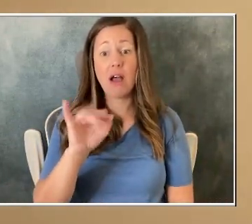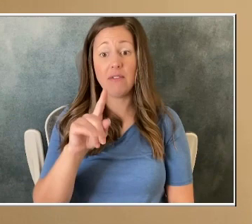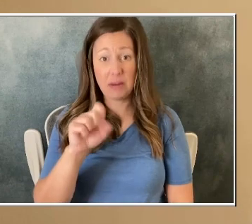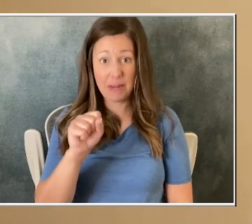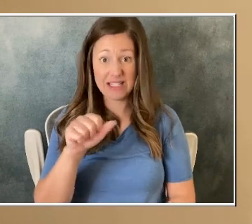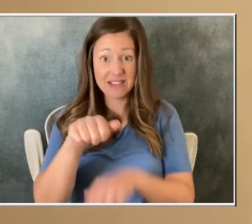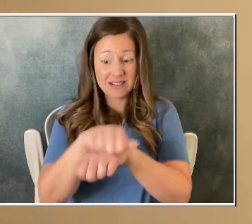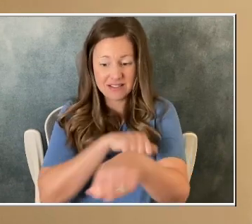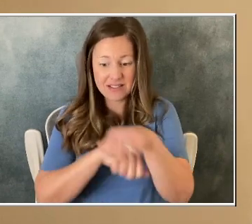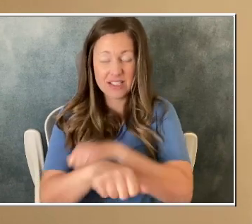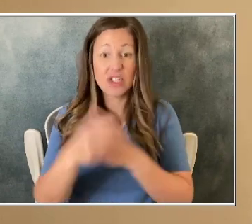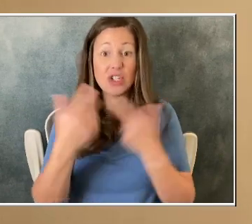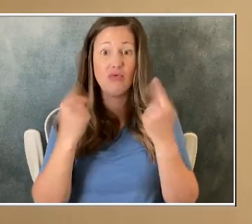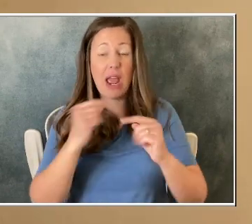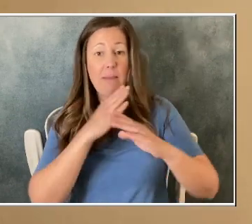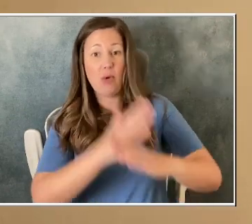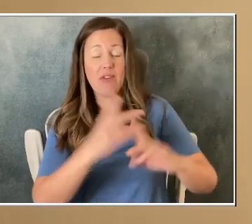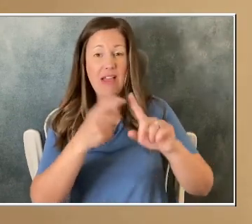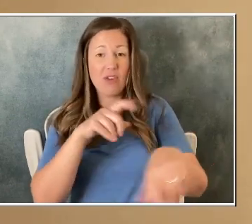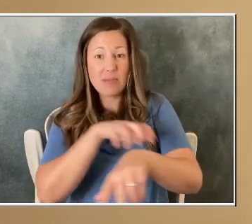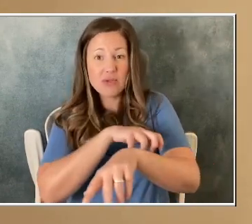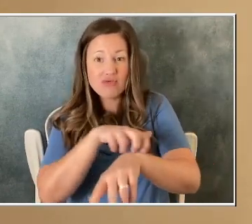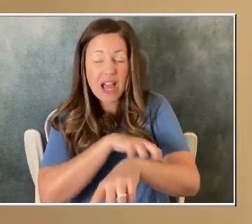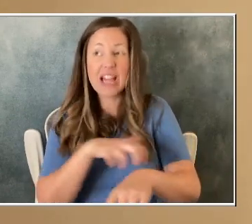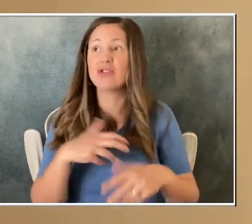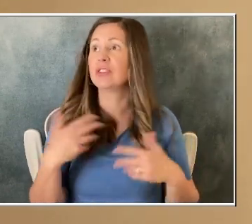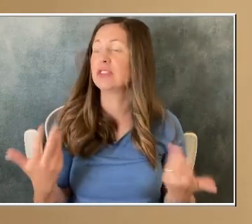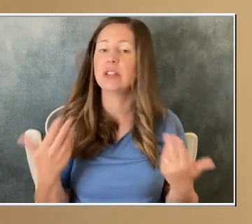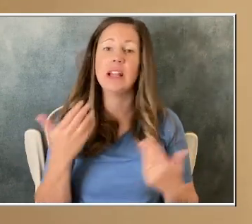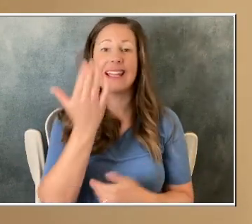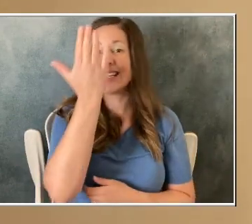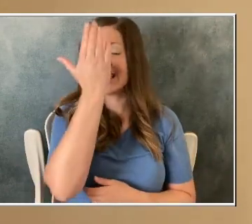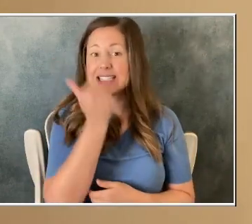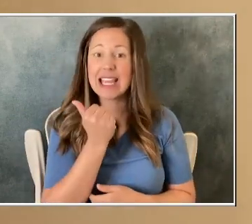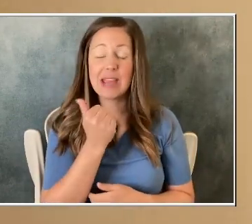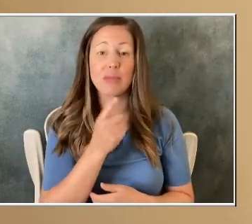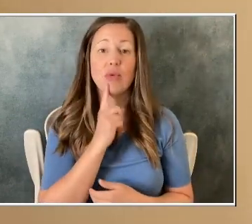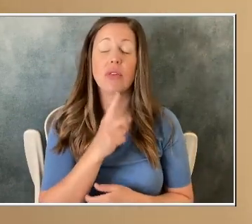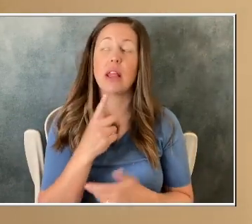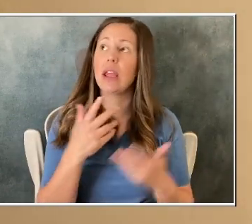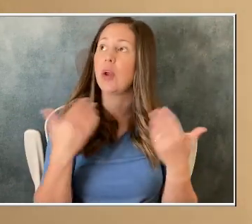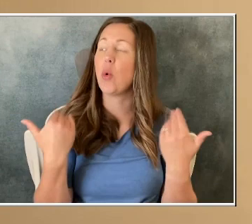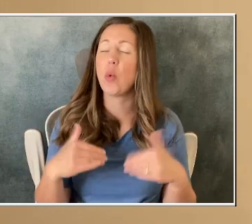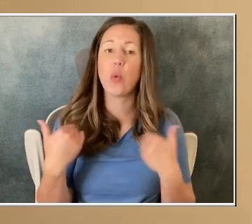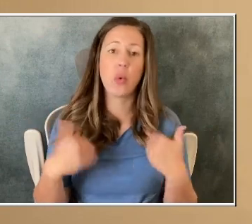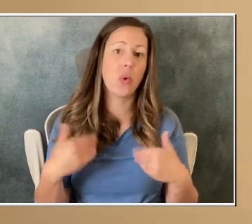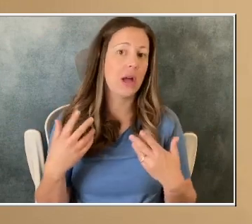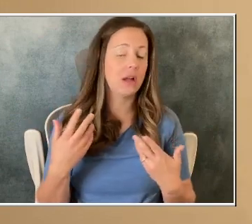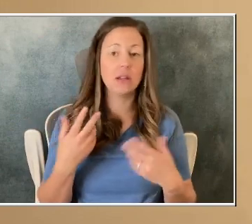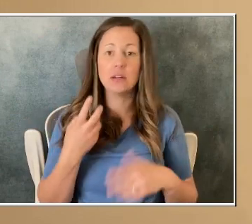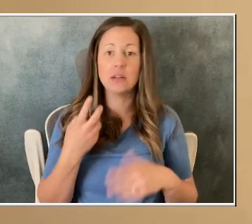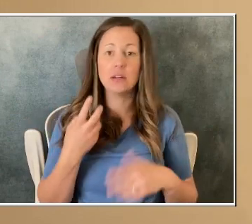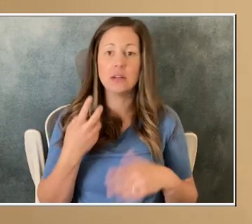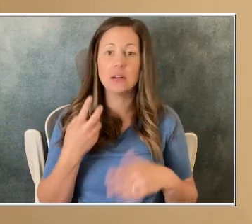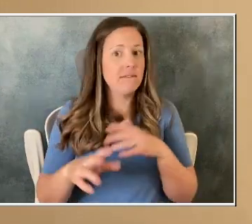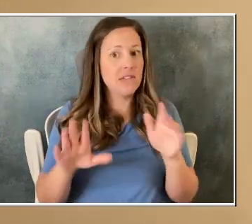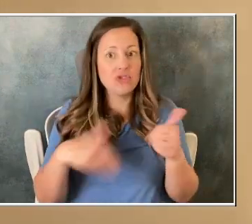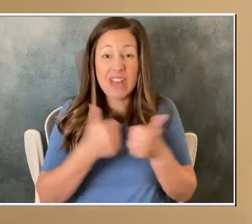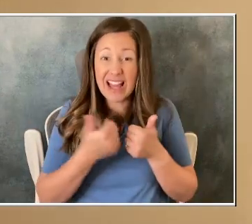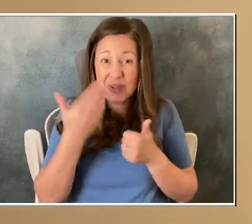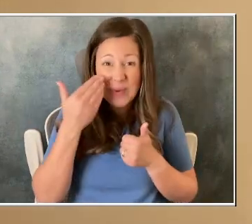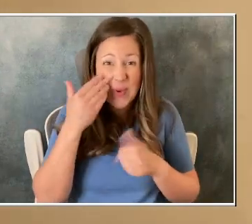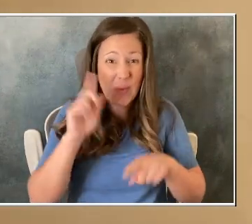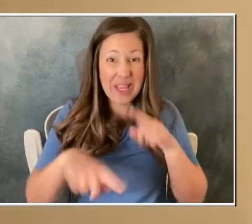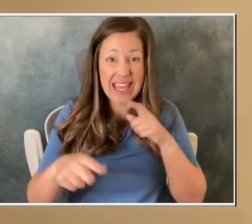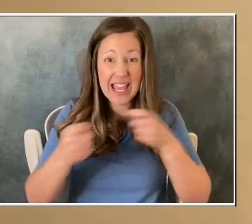scratching. Sleeping was definitely the most difficult. You can't control if you